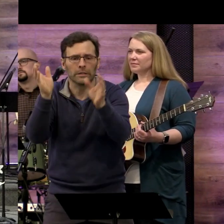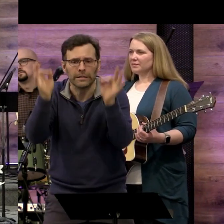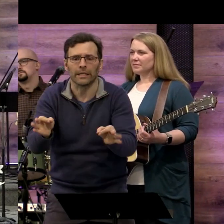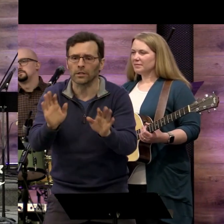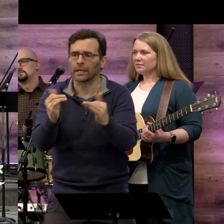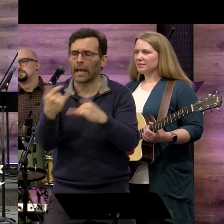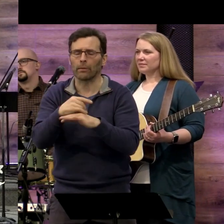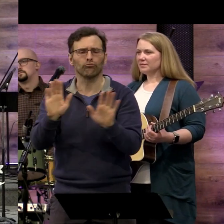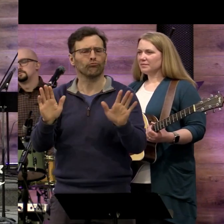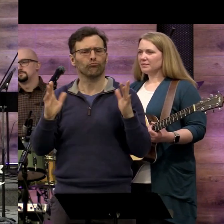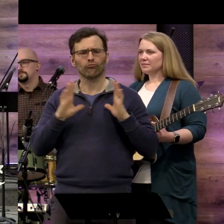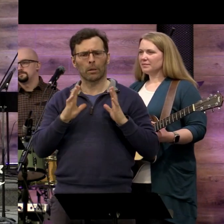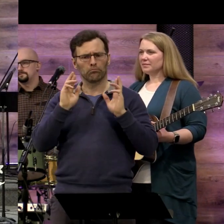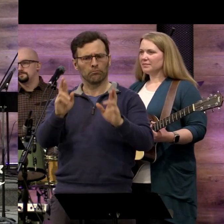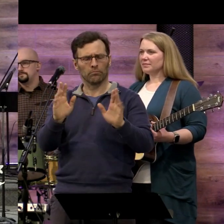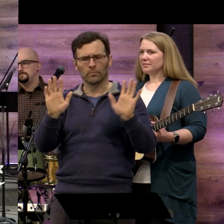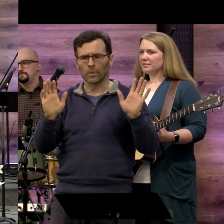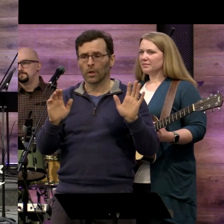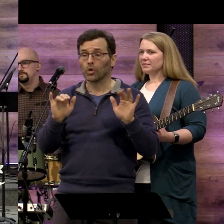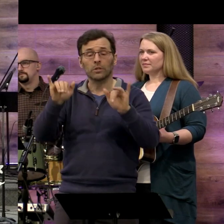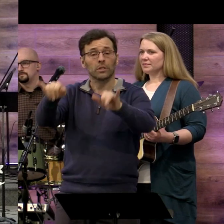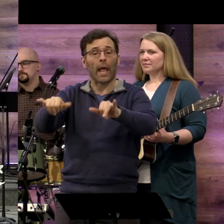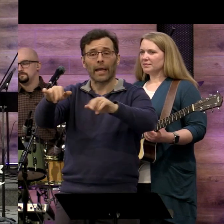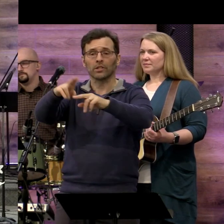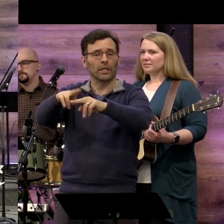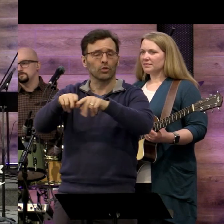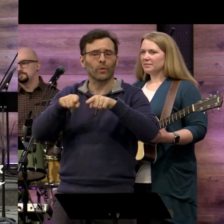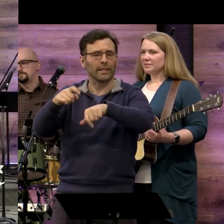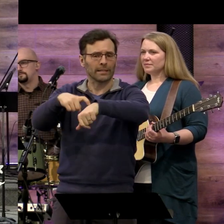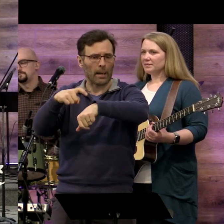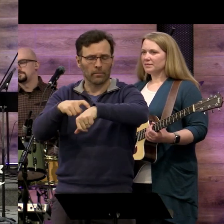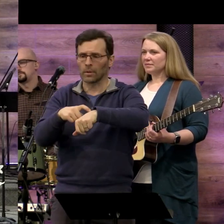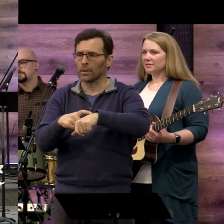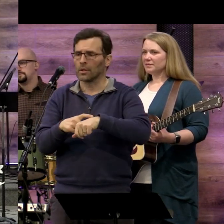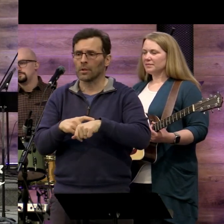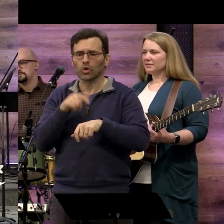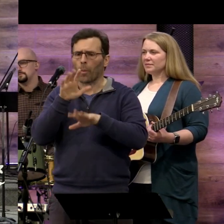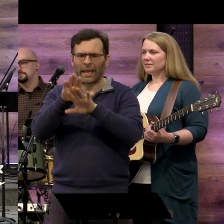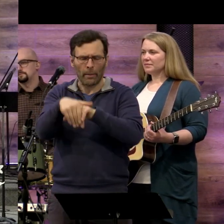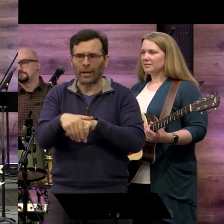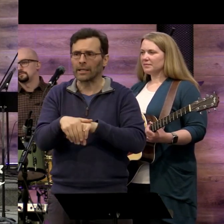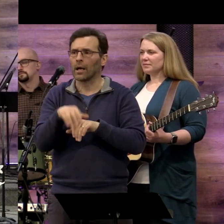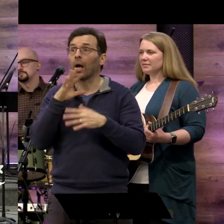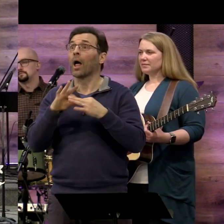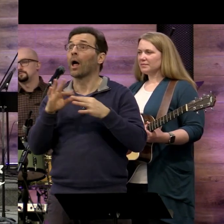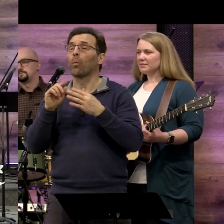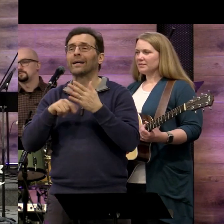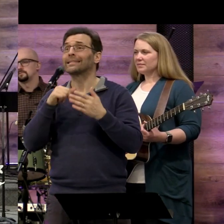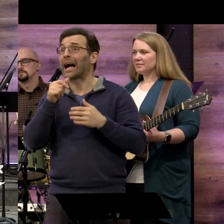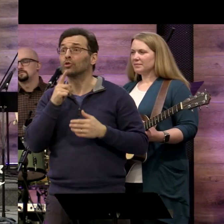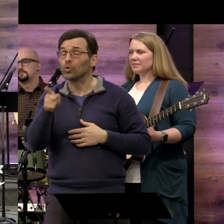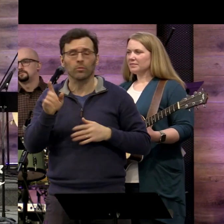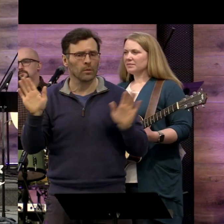today. You remain in your seat during this time and don't be a hypocrite testifying to what isn't true.